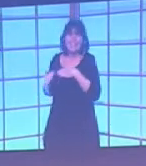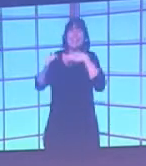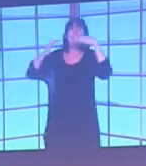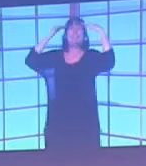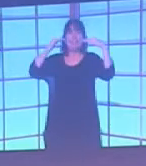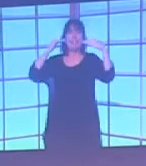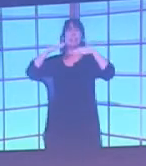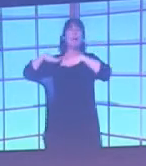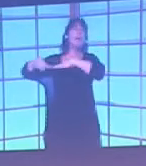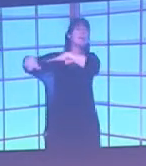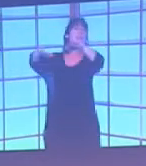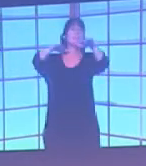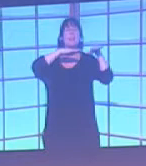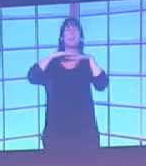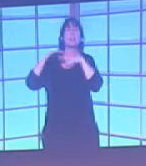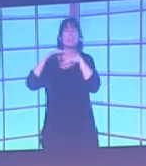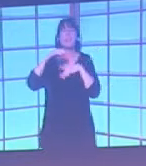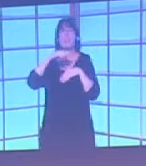will obviously